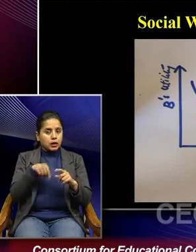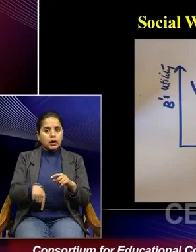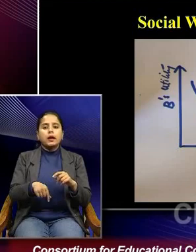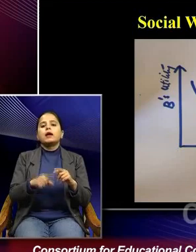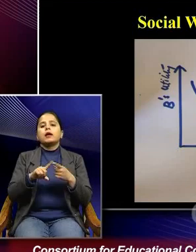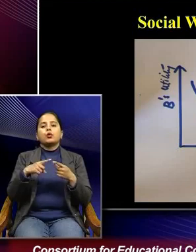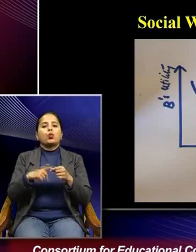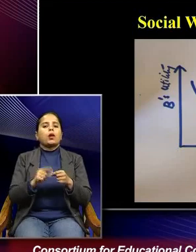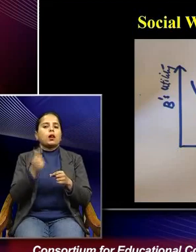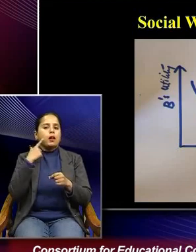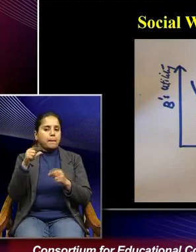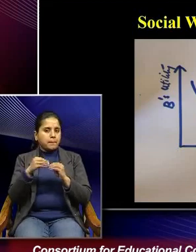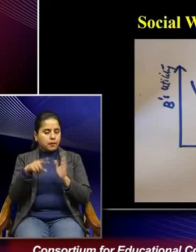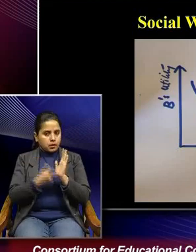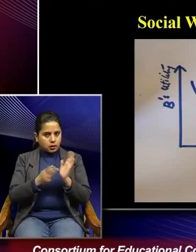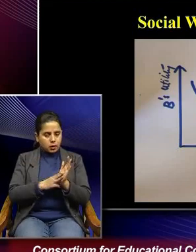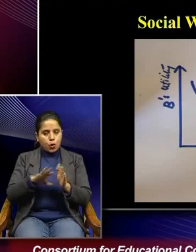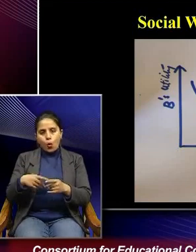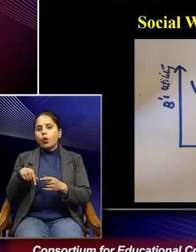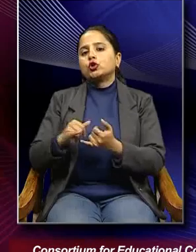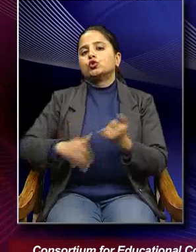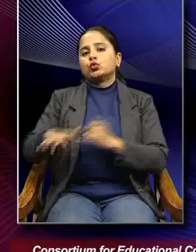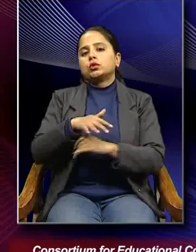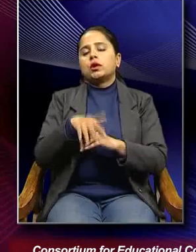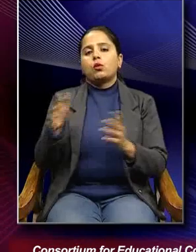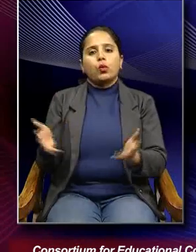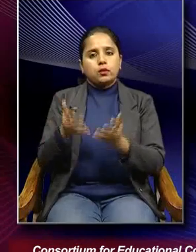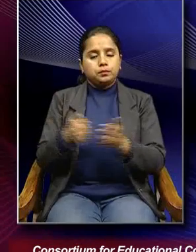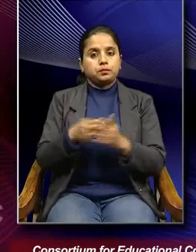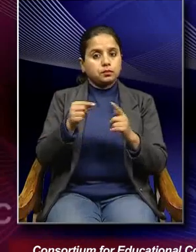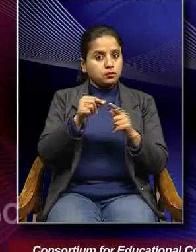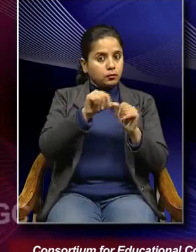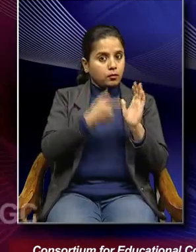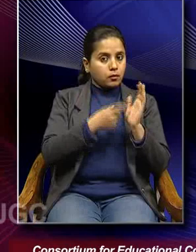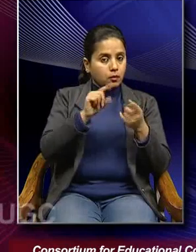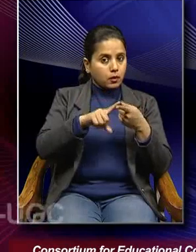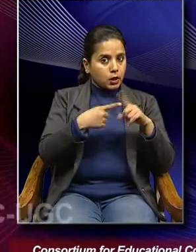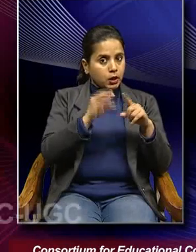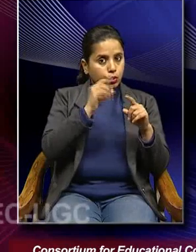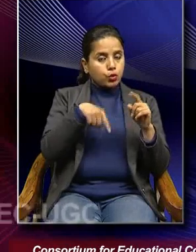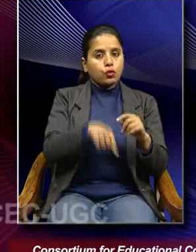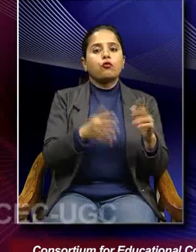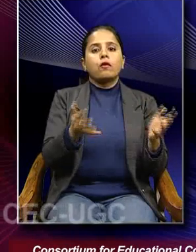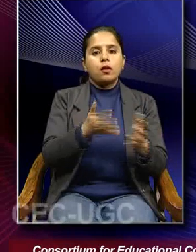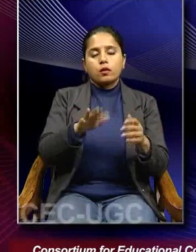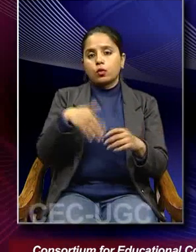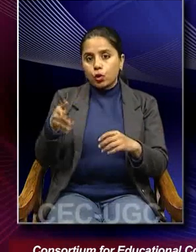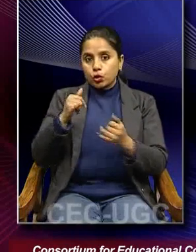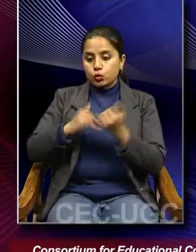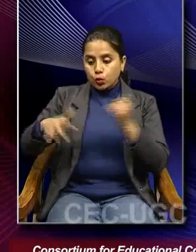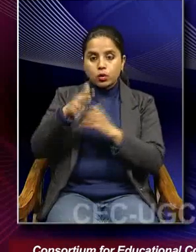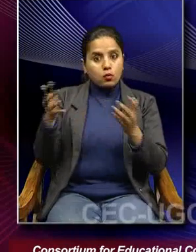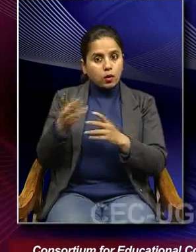equilibrium and social welfare. Pareto welfare and social welfare are 2 distinct